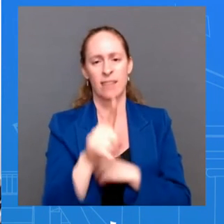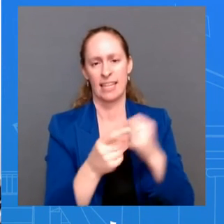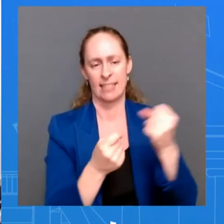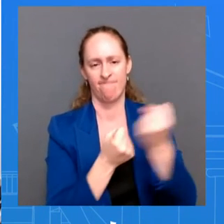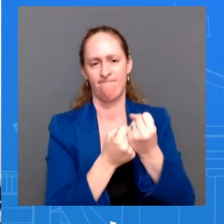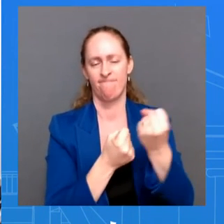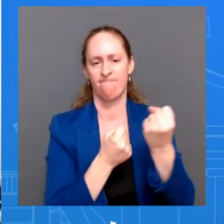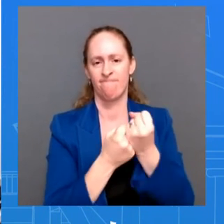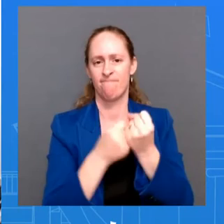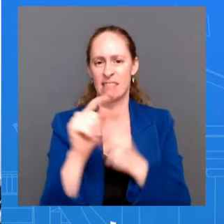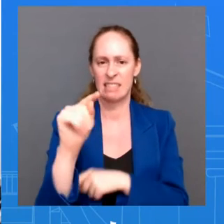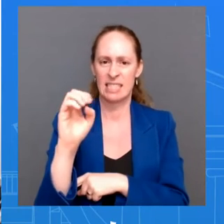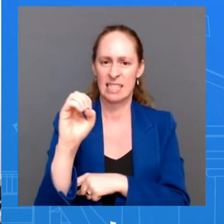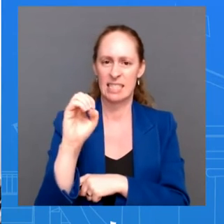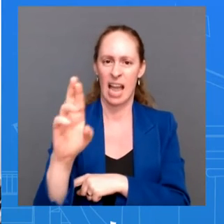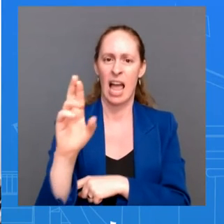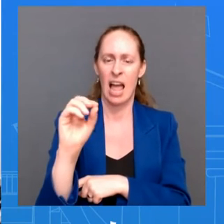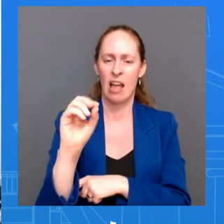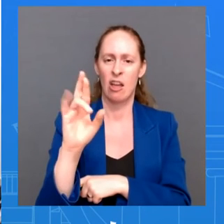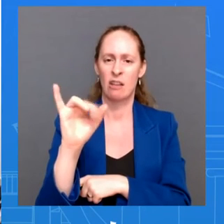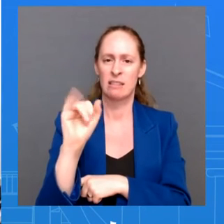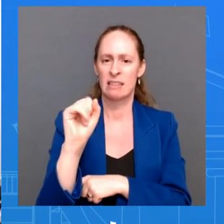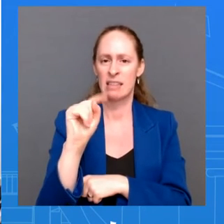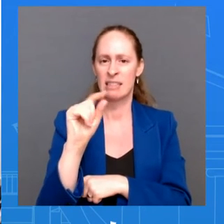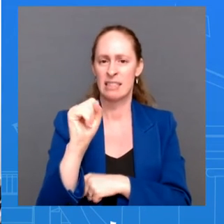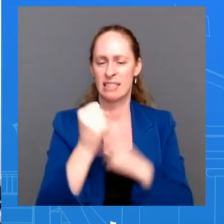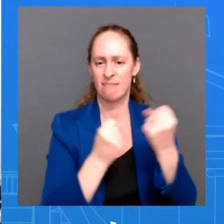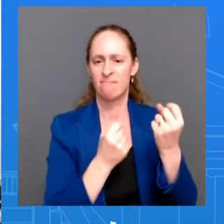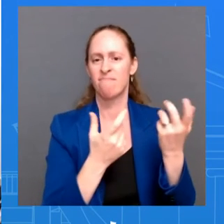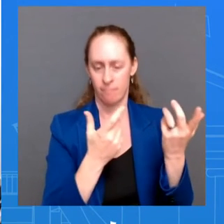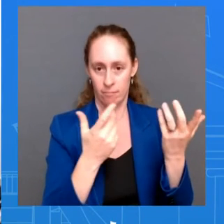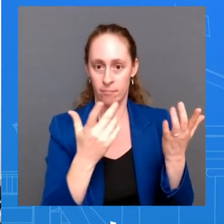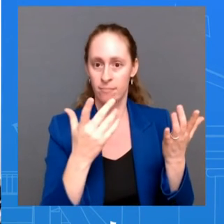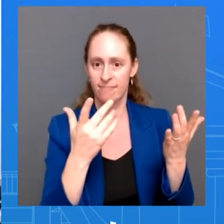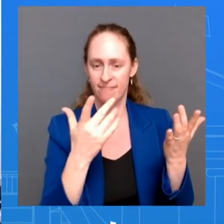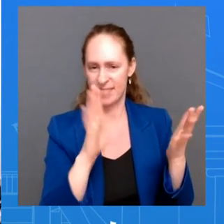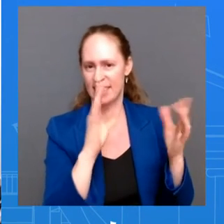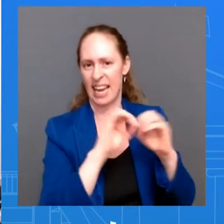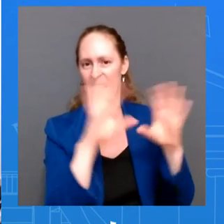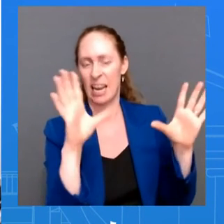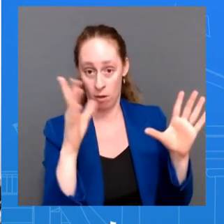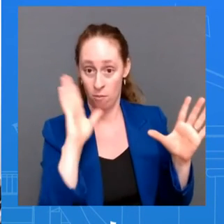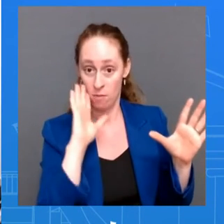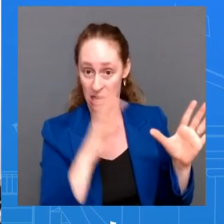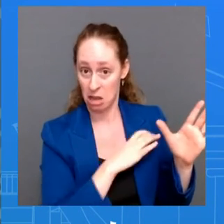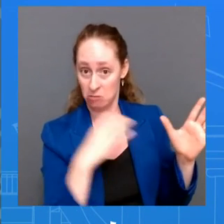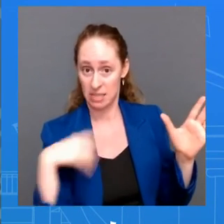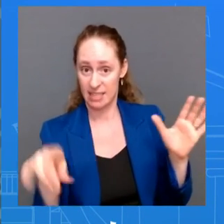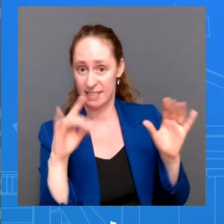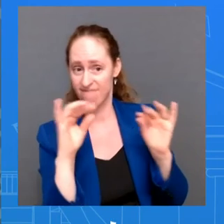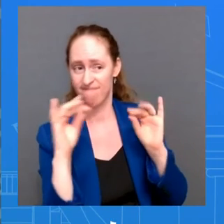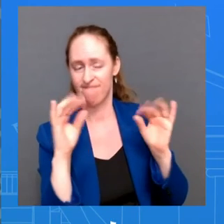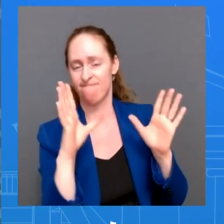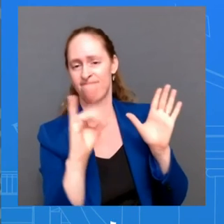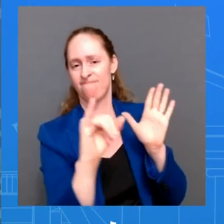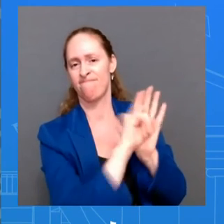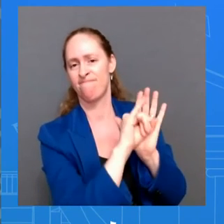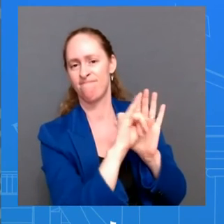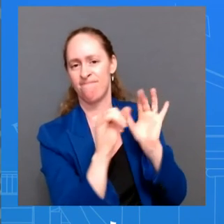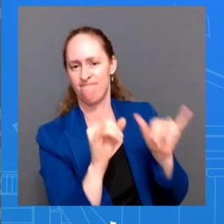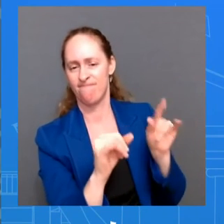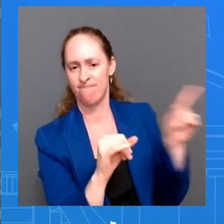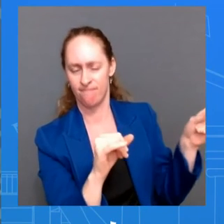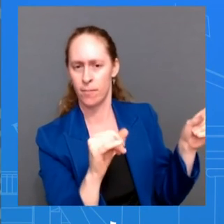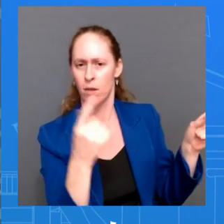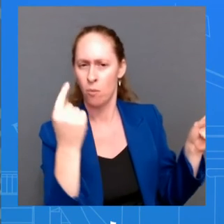terrorism, or does he believe that to be an executive purview? And if so, what are his criteria? So basically, it's a determination. This requires